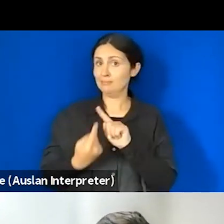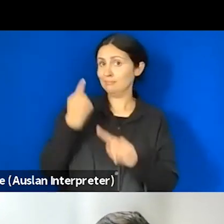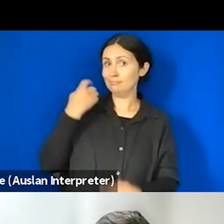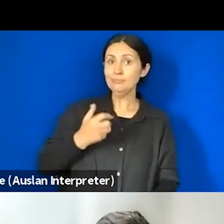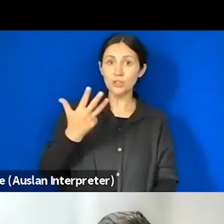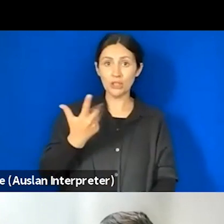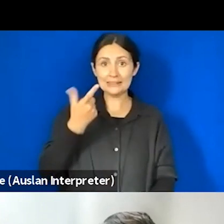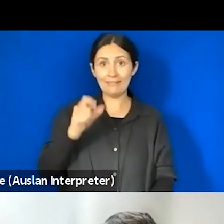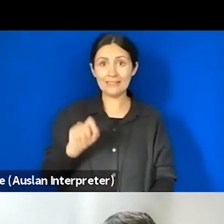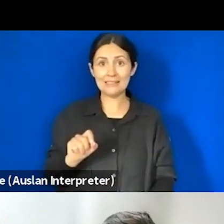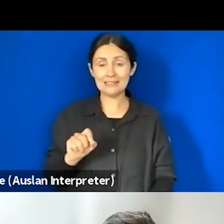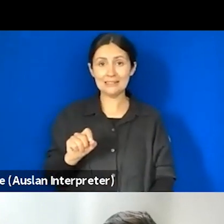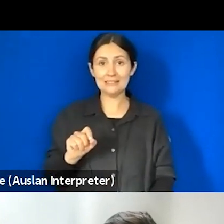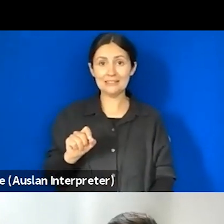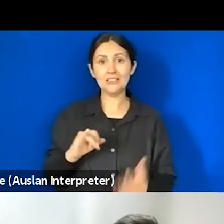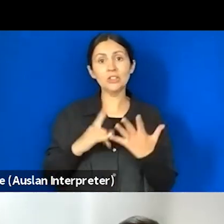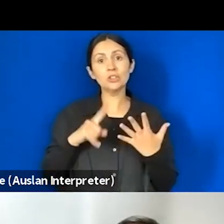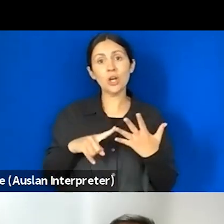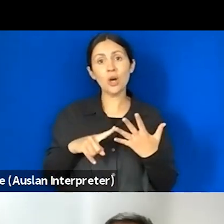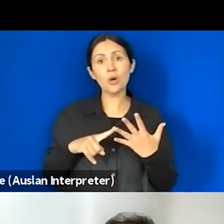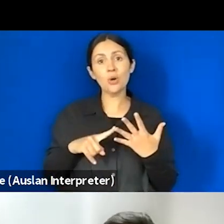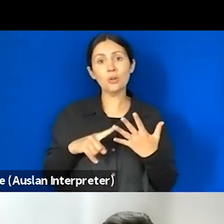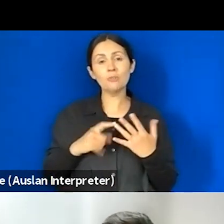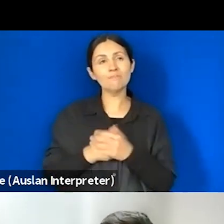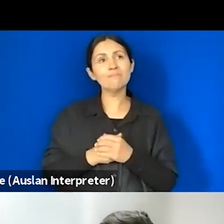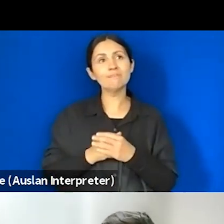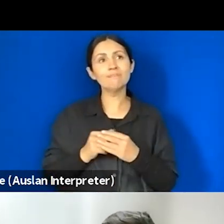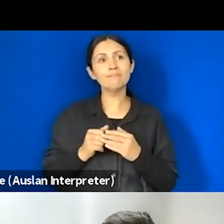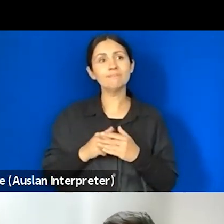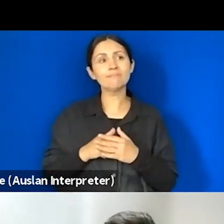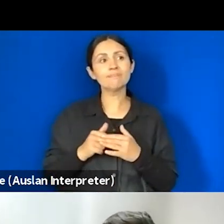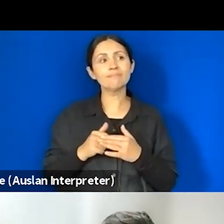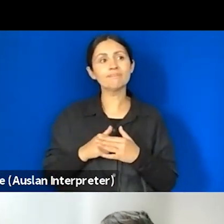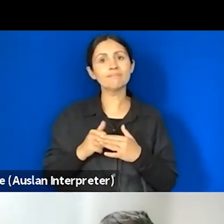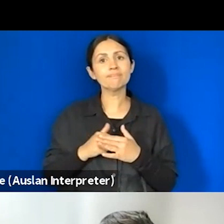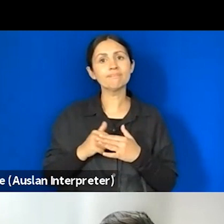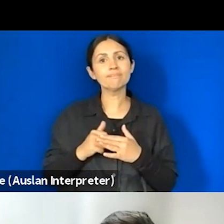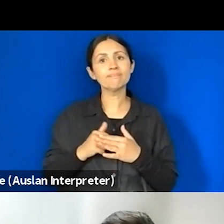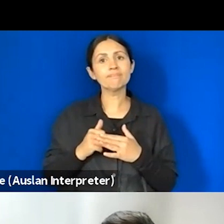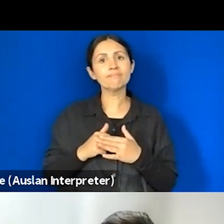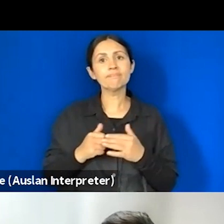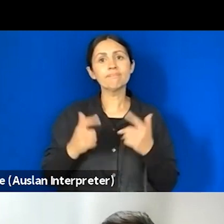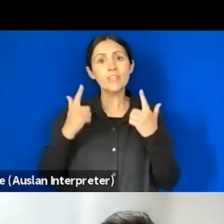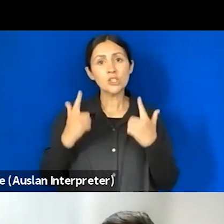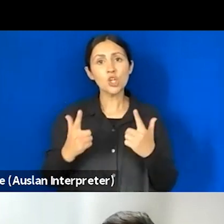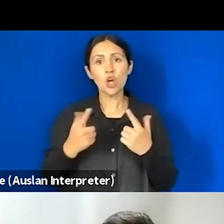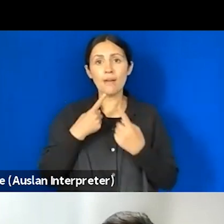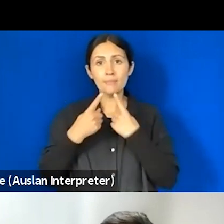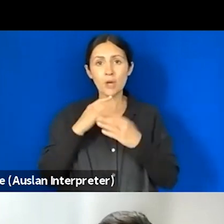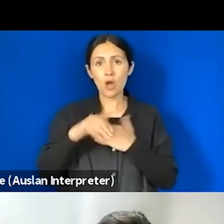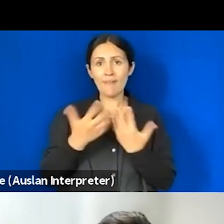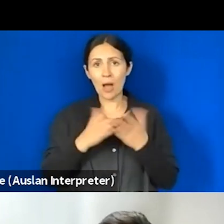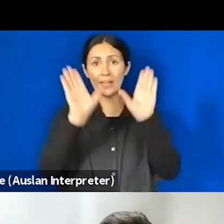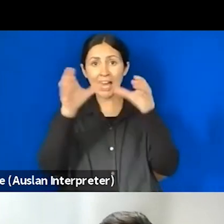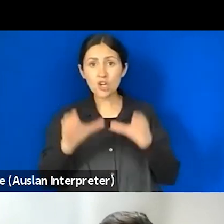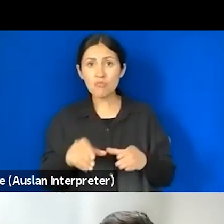think, you know, there's a lot in sort of question at the moment around how these drugs should be scheduled, you know, whether to